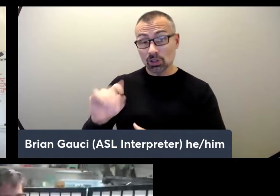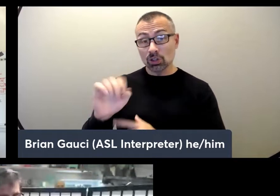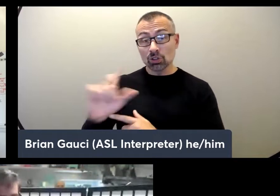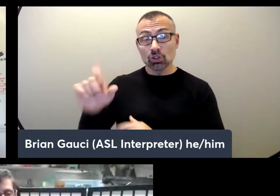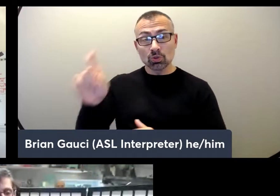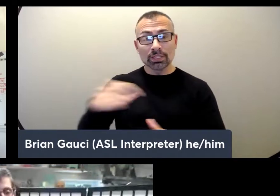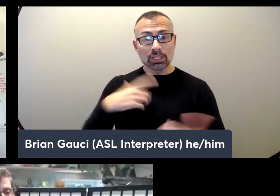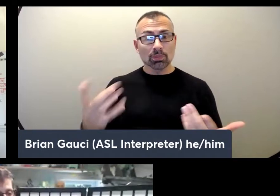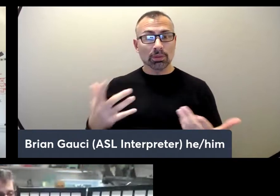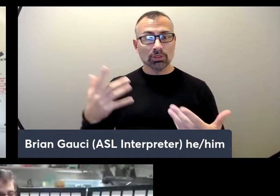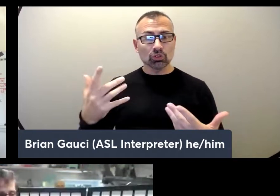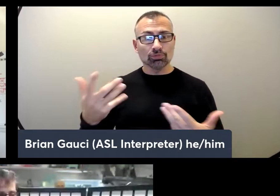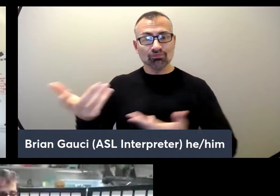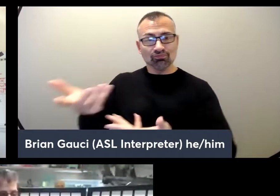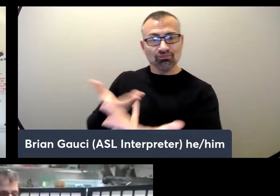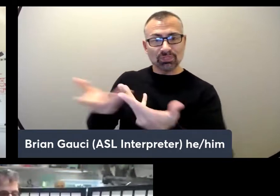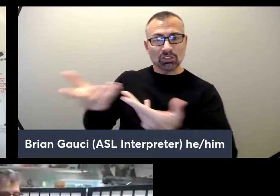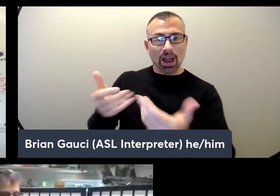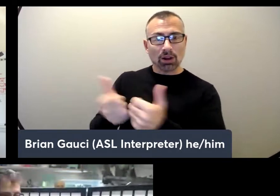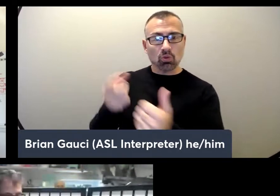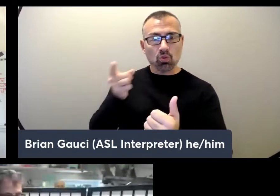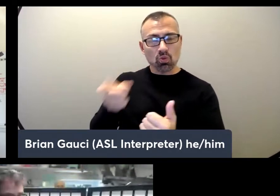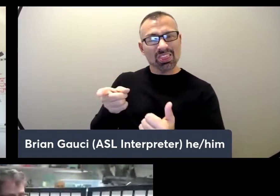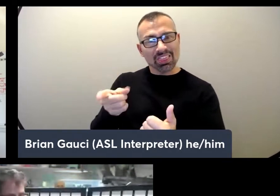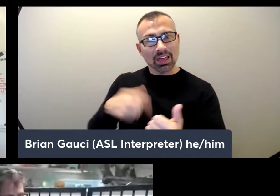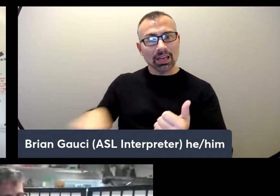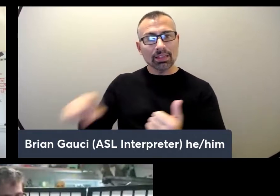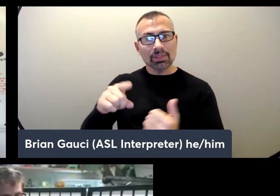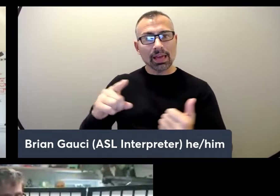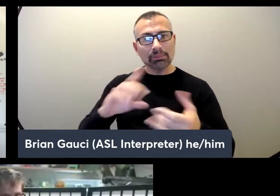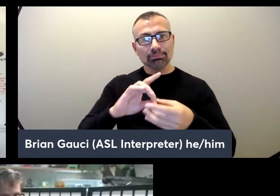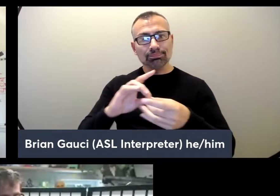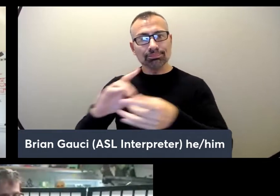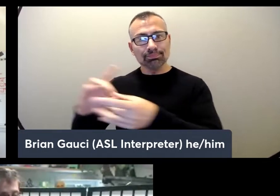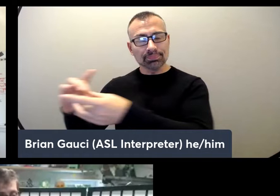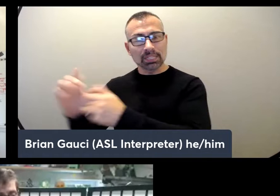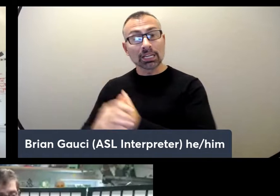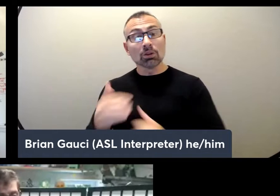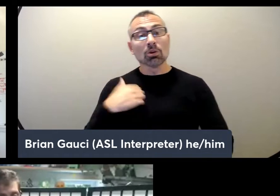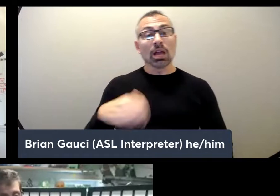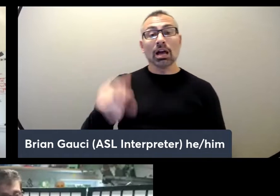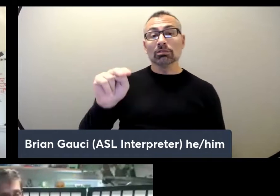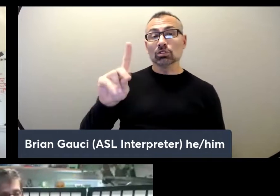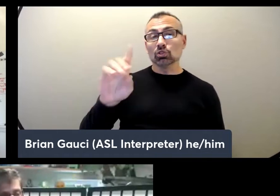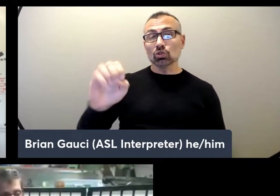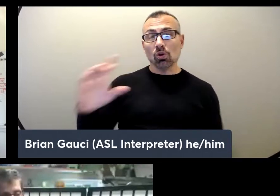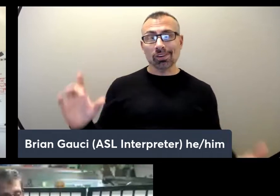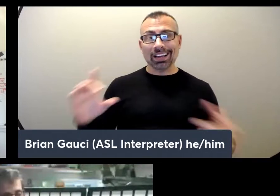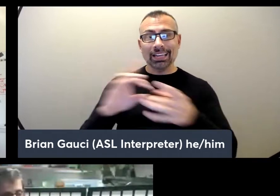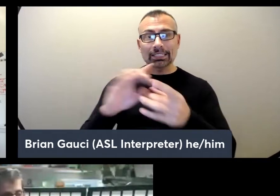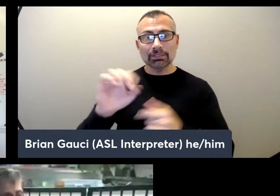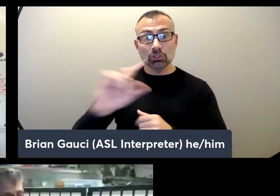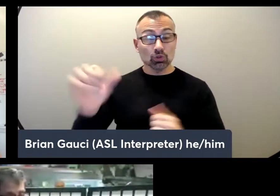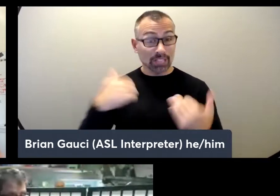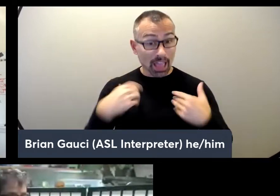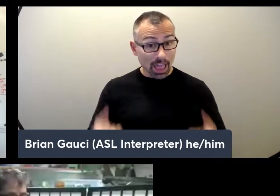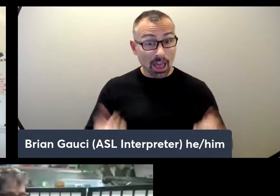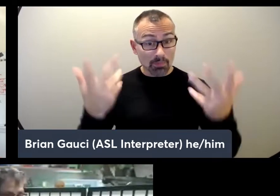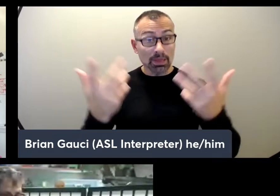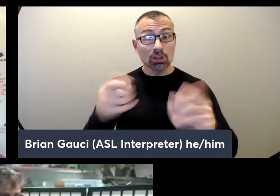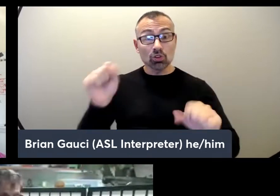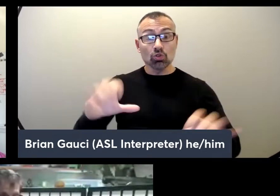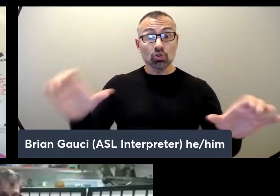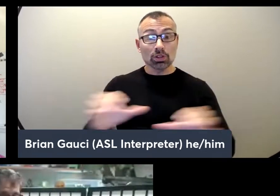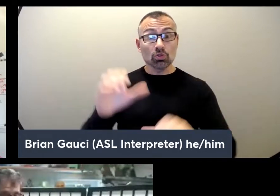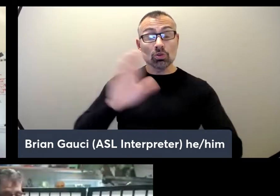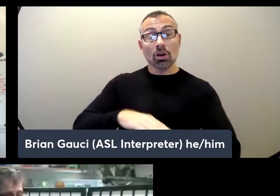network. And the way that we're going to do that is through node connectivity tools. And there's many ones out there. You can do so on AWS with the Amazon Managed Blockchain